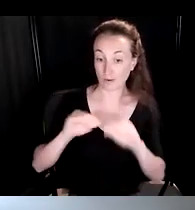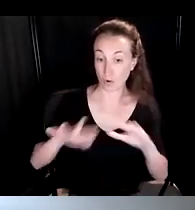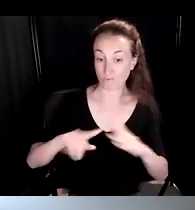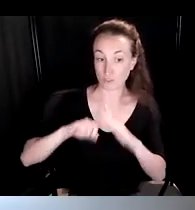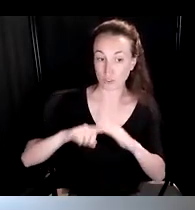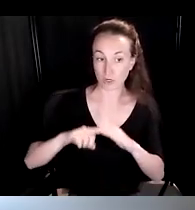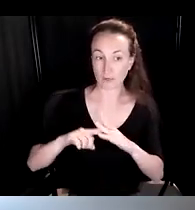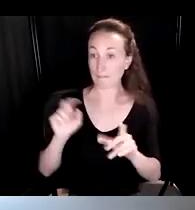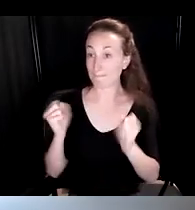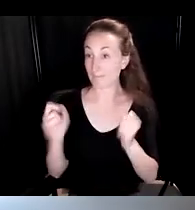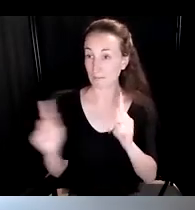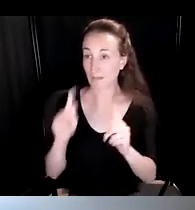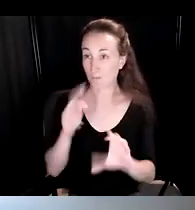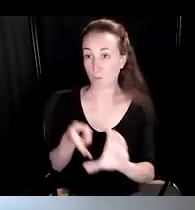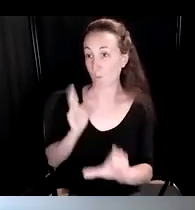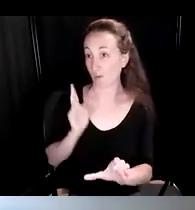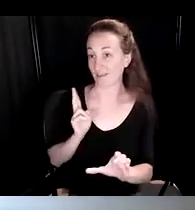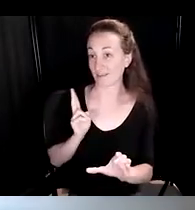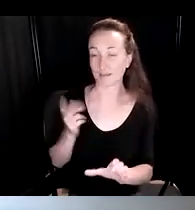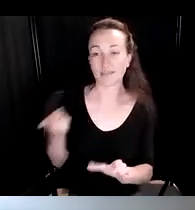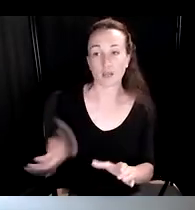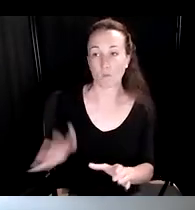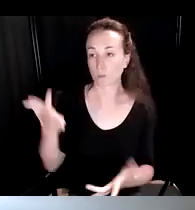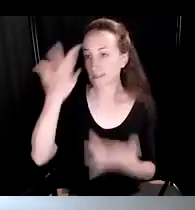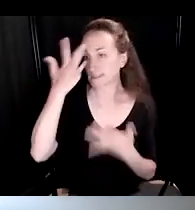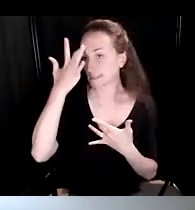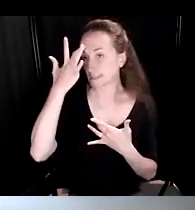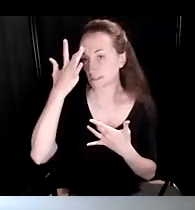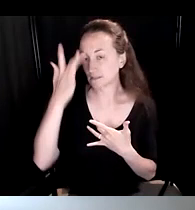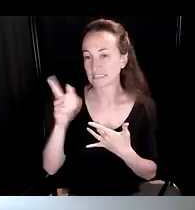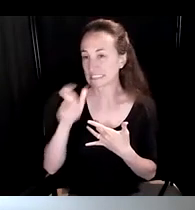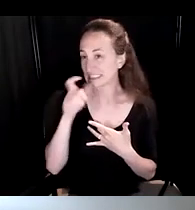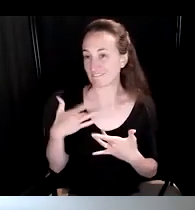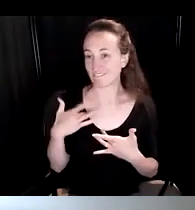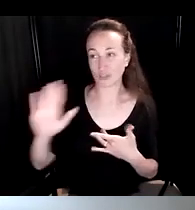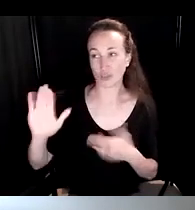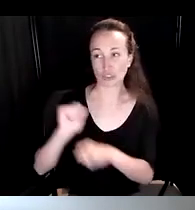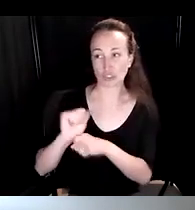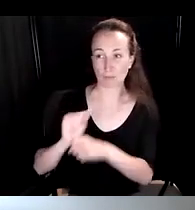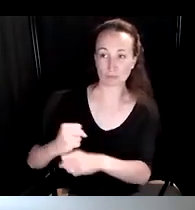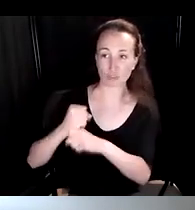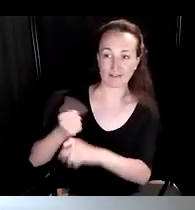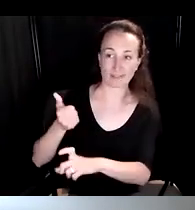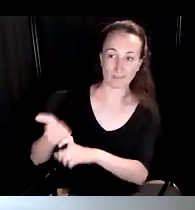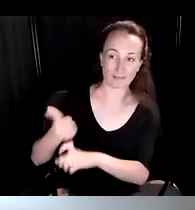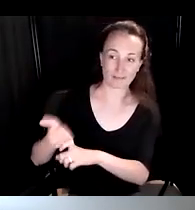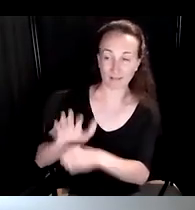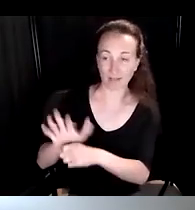quitting their job because they were scared of getting sick. They didn't feel that the precautions at their job were of wearing